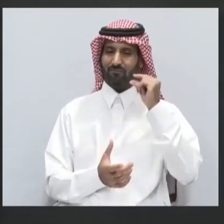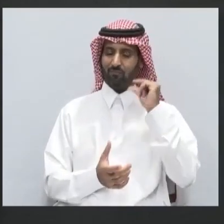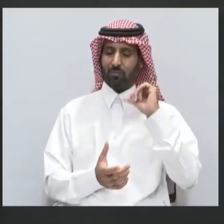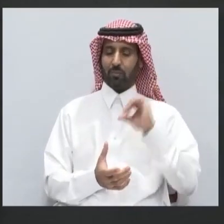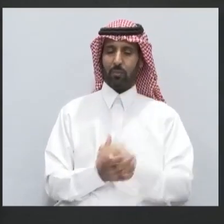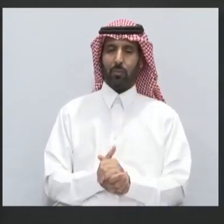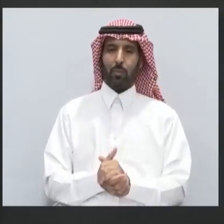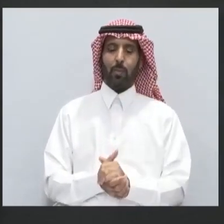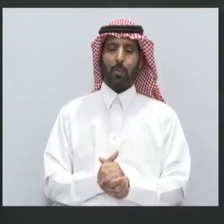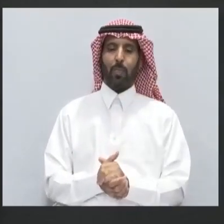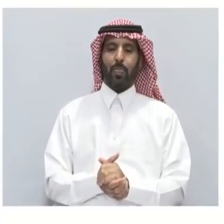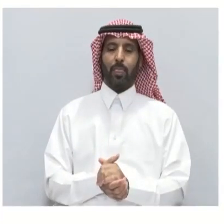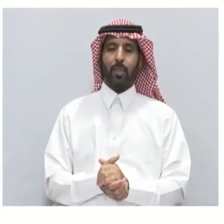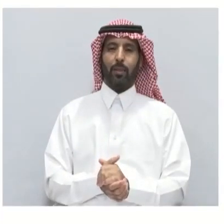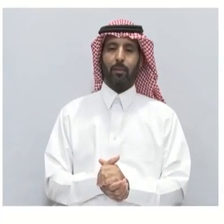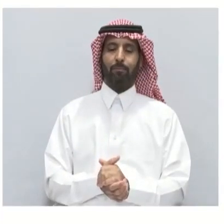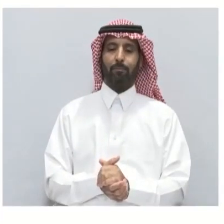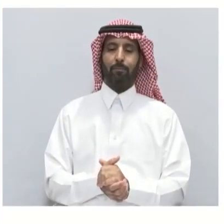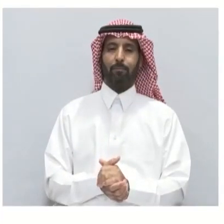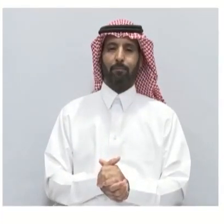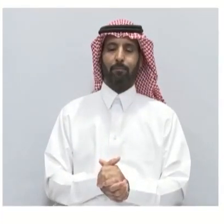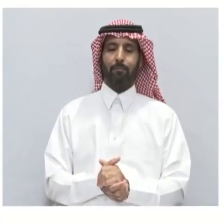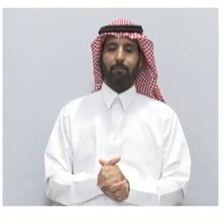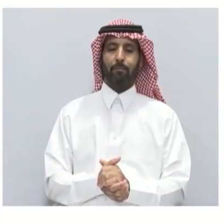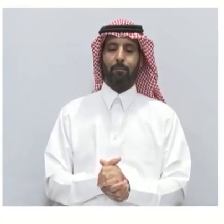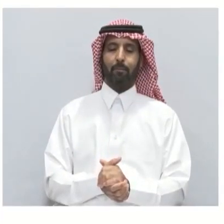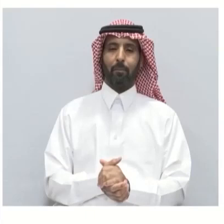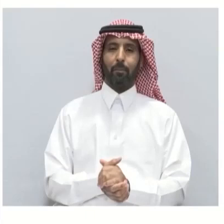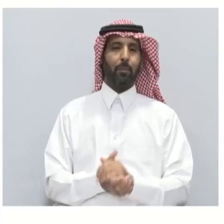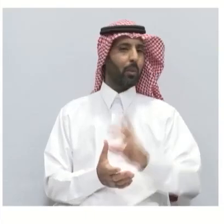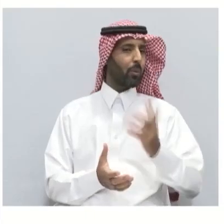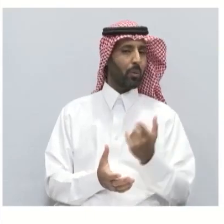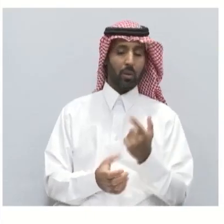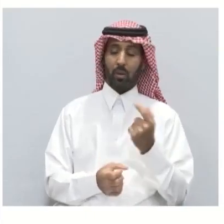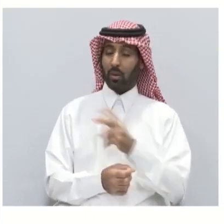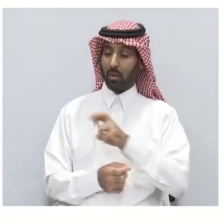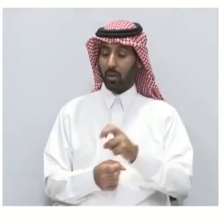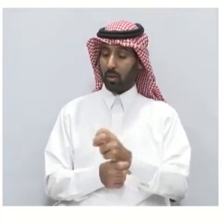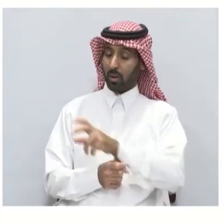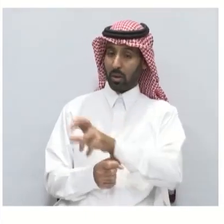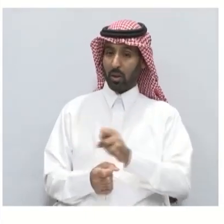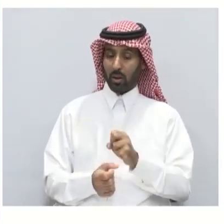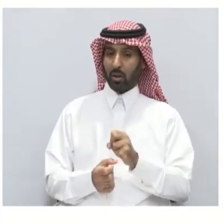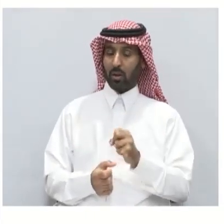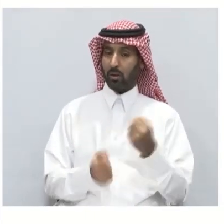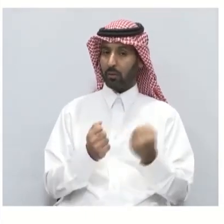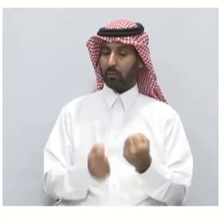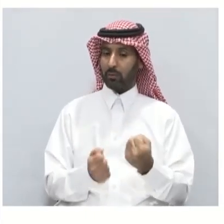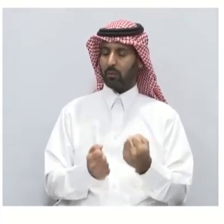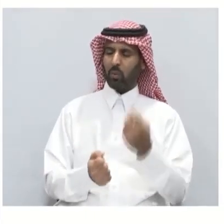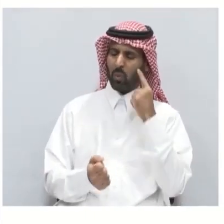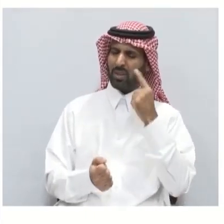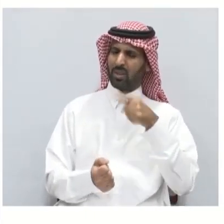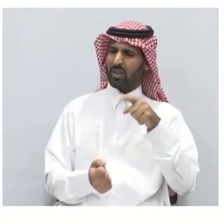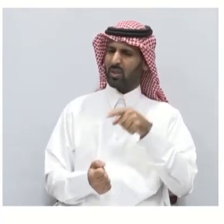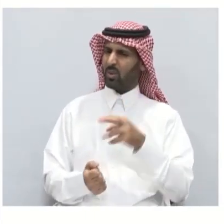them. Another question here for the last article. What did the criminal steal? What mistake